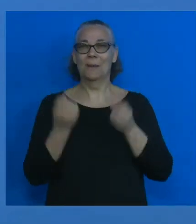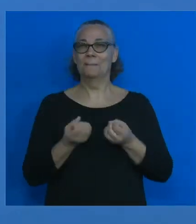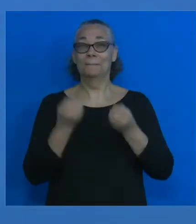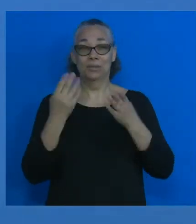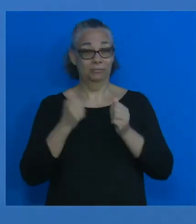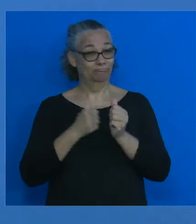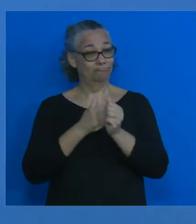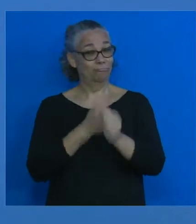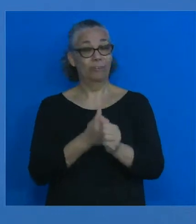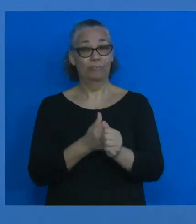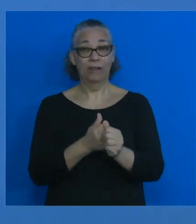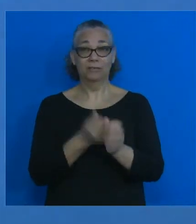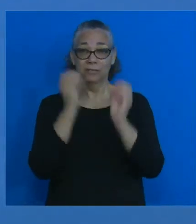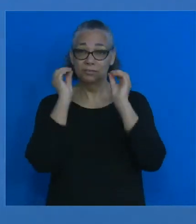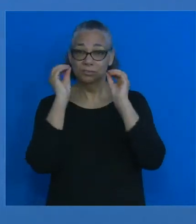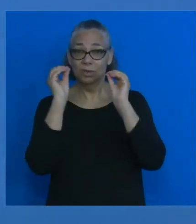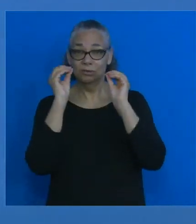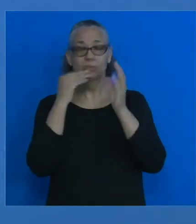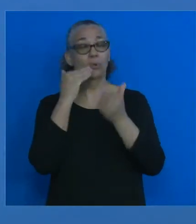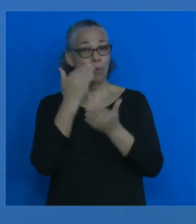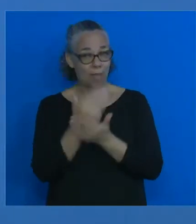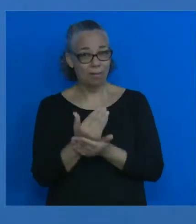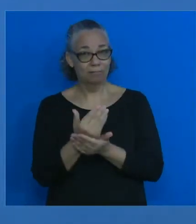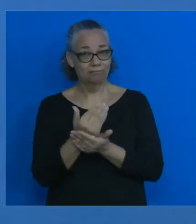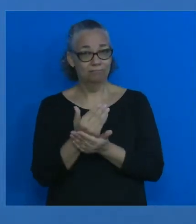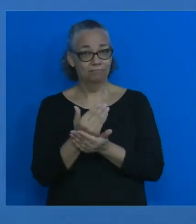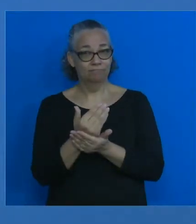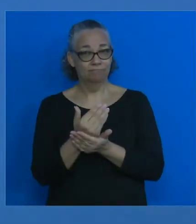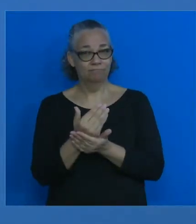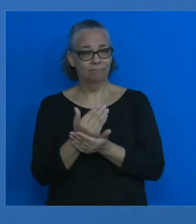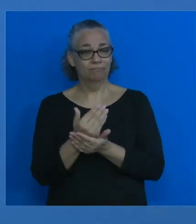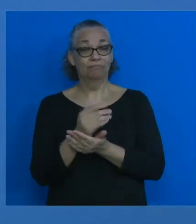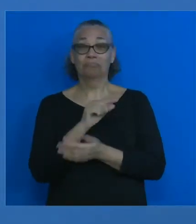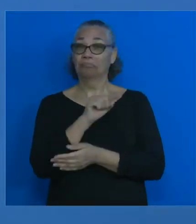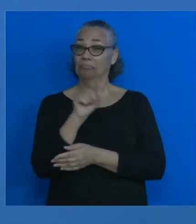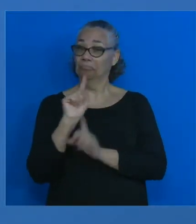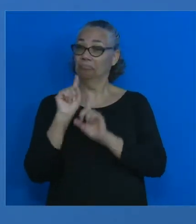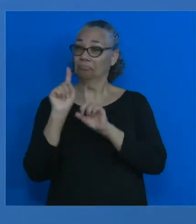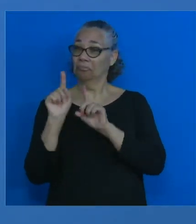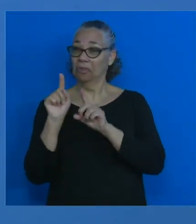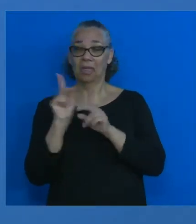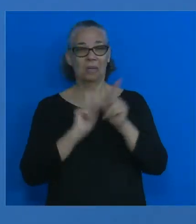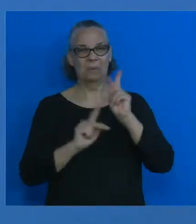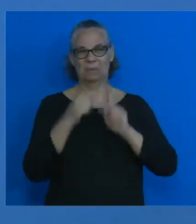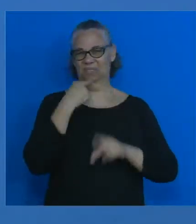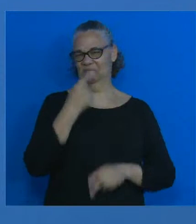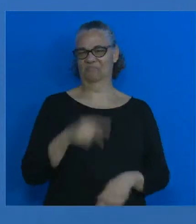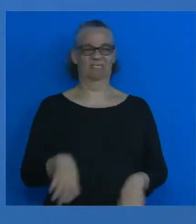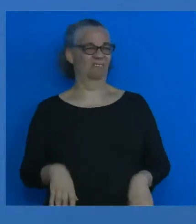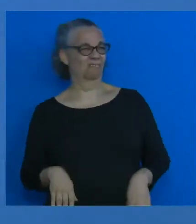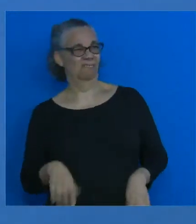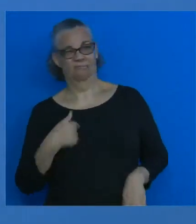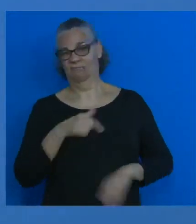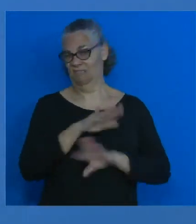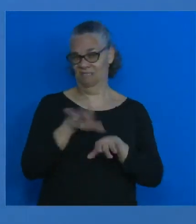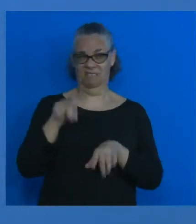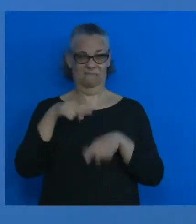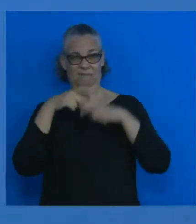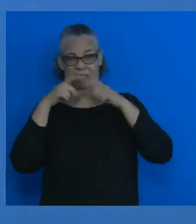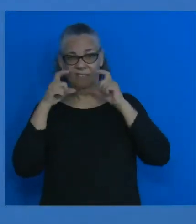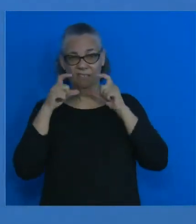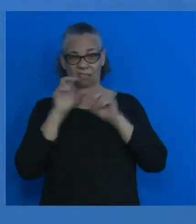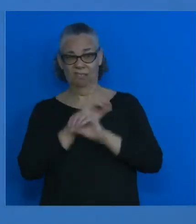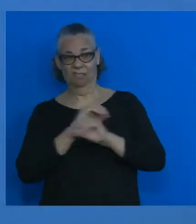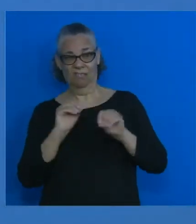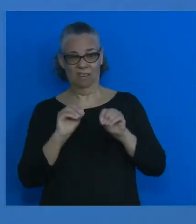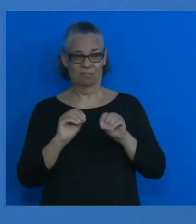them and followed them well. So when you go out and people say, oh no, I don't have to wear a mask, no one in